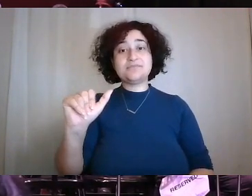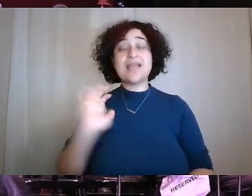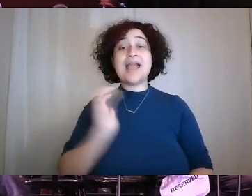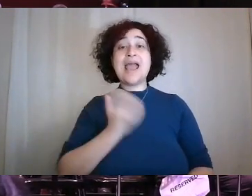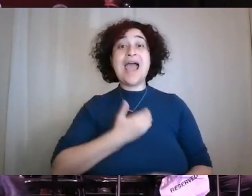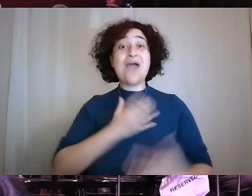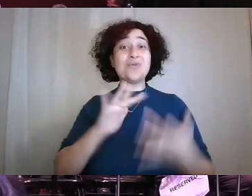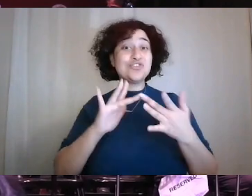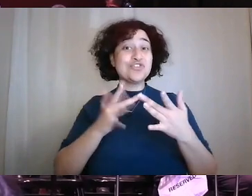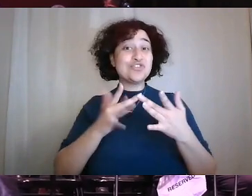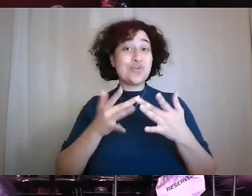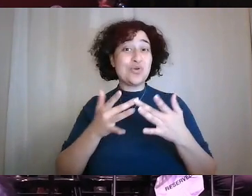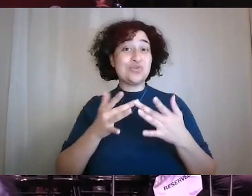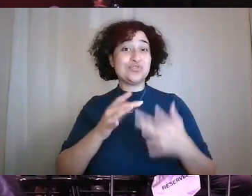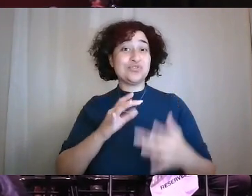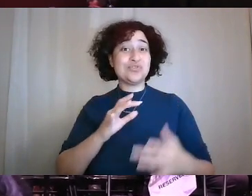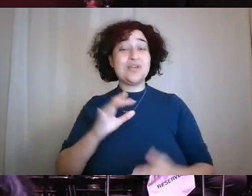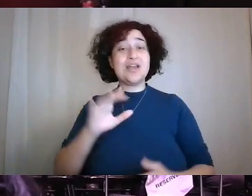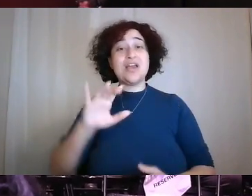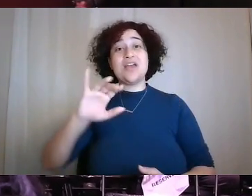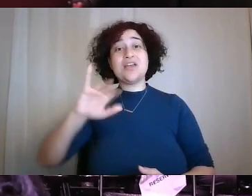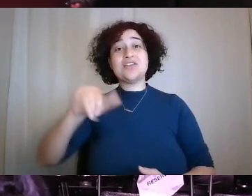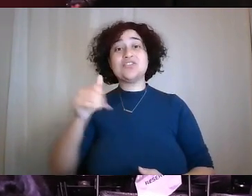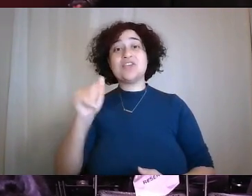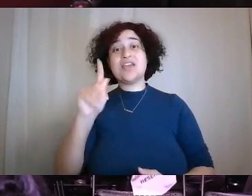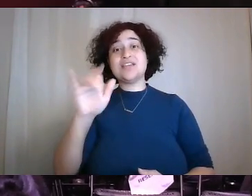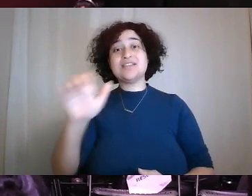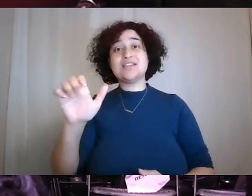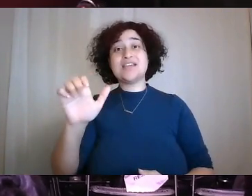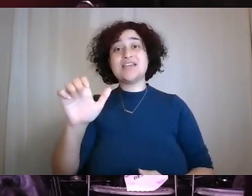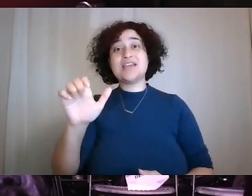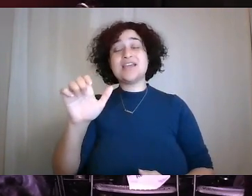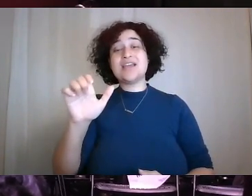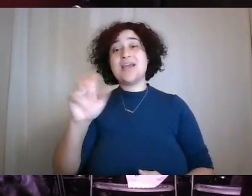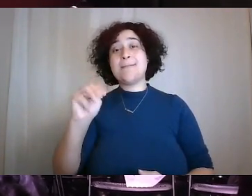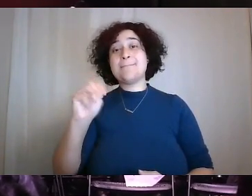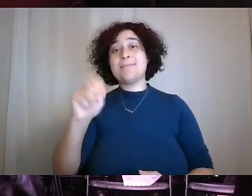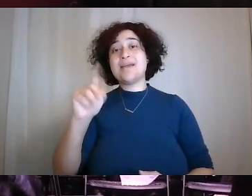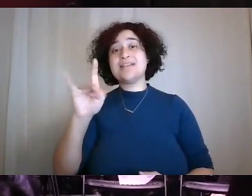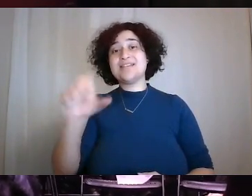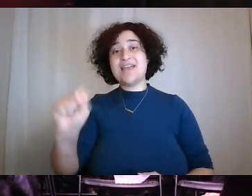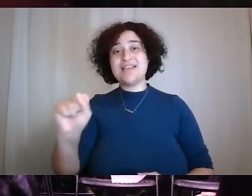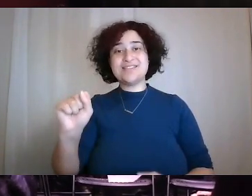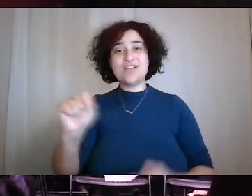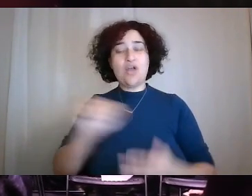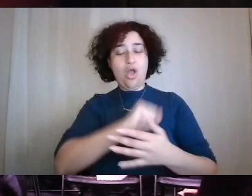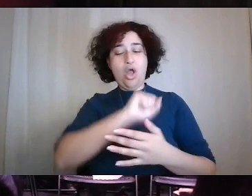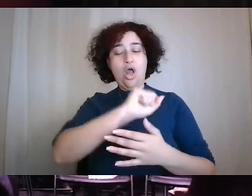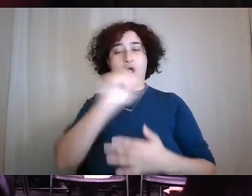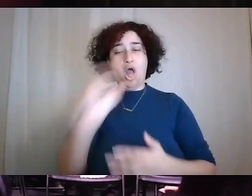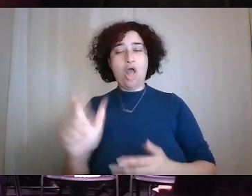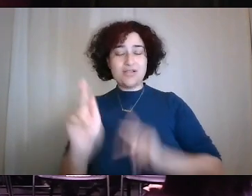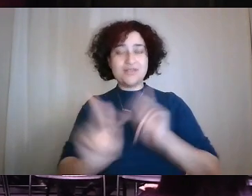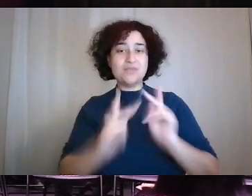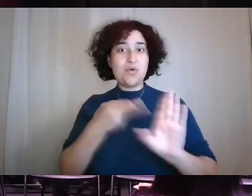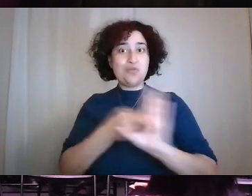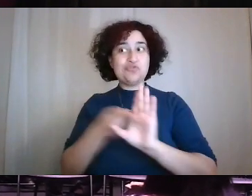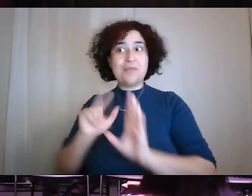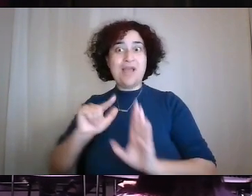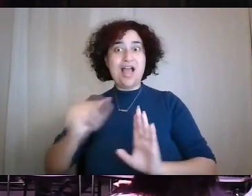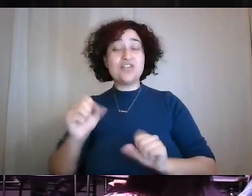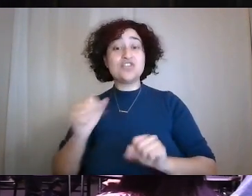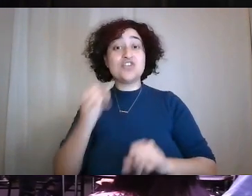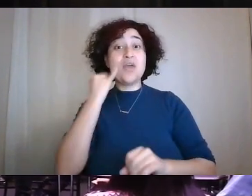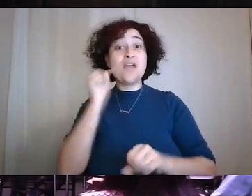Jay-Z Marrero and Juliana Kleiss-Mendez. Yay, each of these folks were joined by others. So if you worked on any of their four committees,